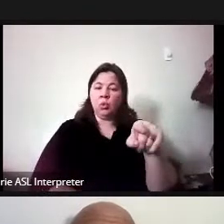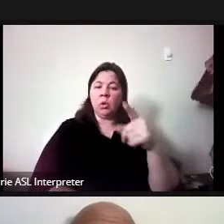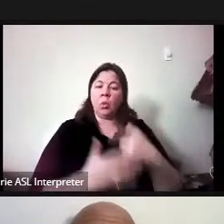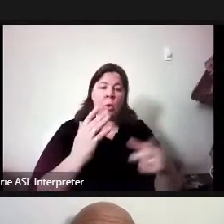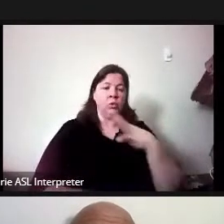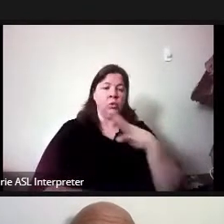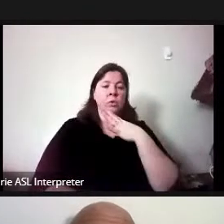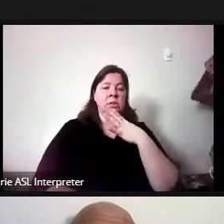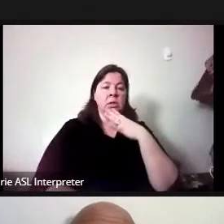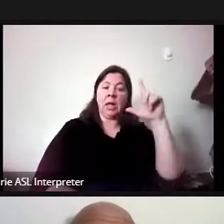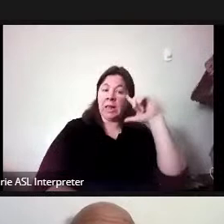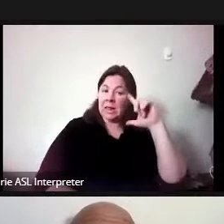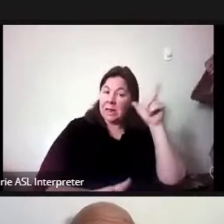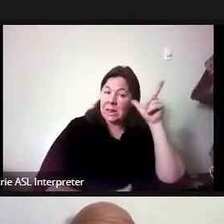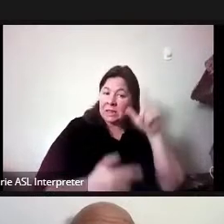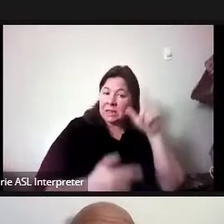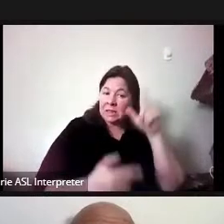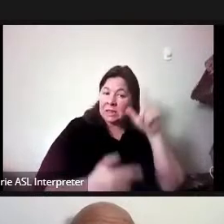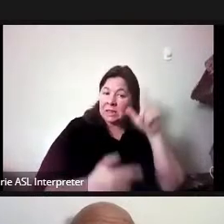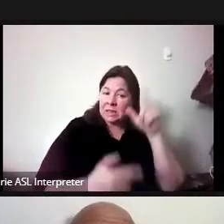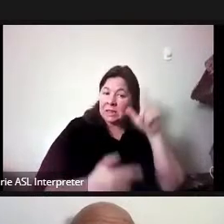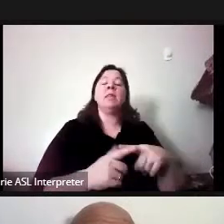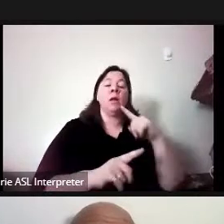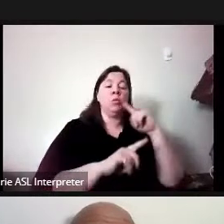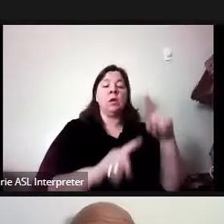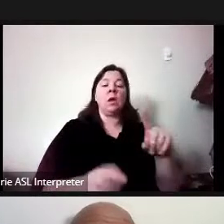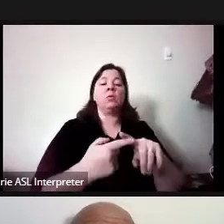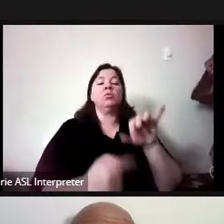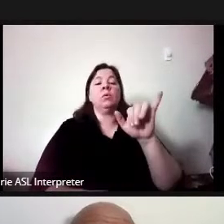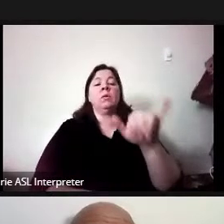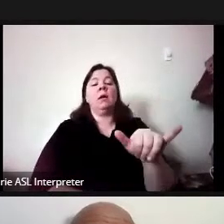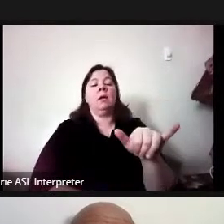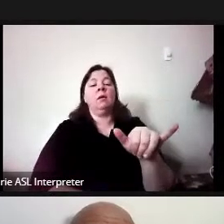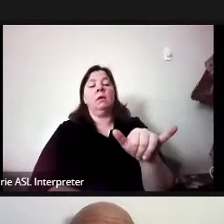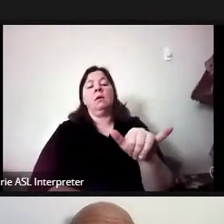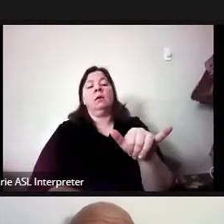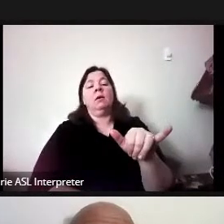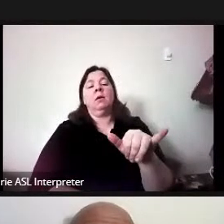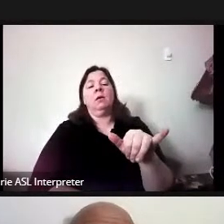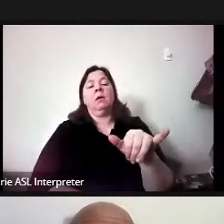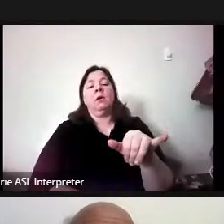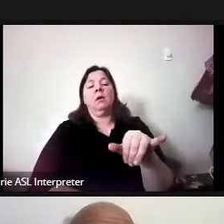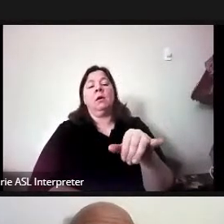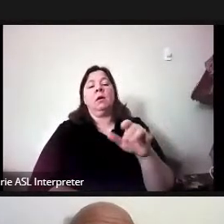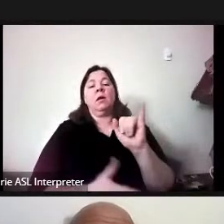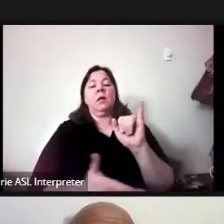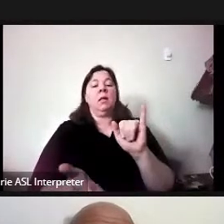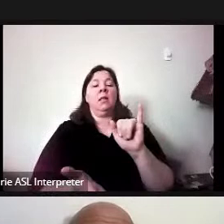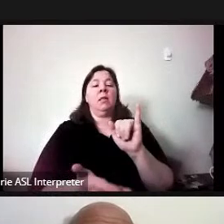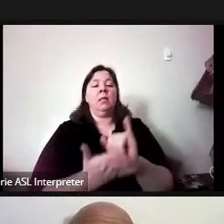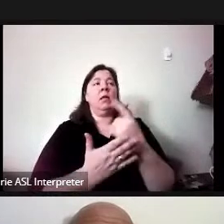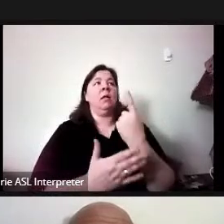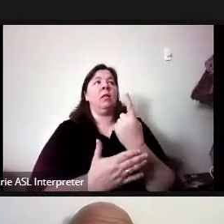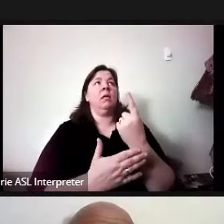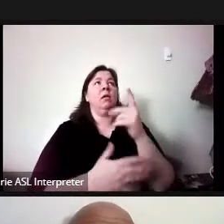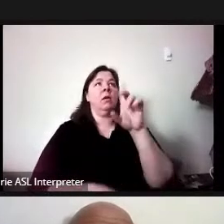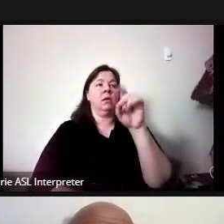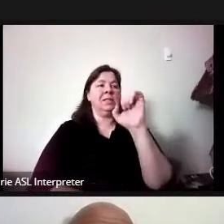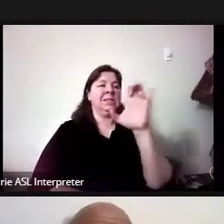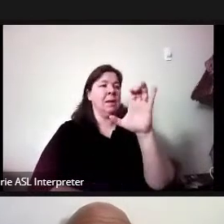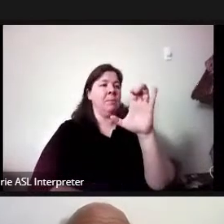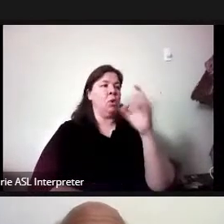say? He listen you. He then react onto that. Like last December